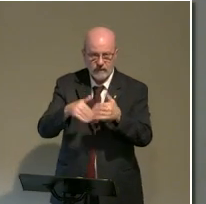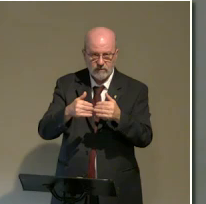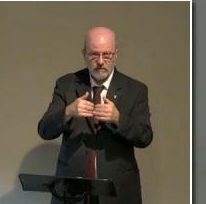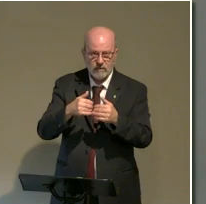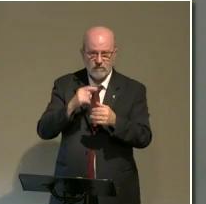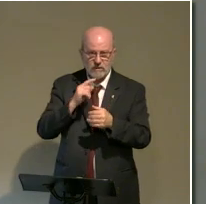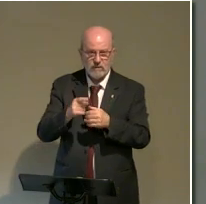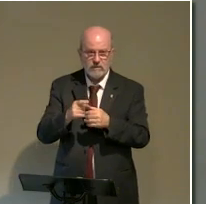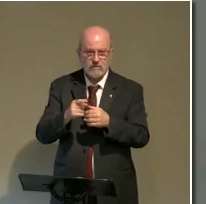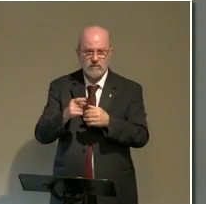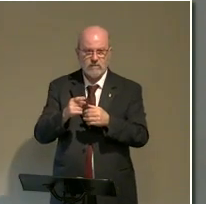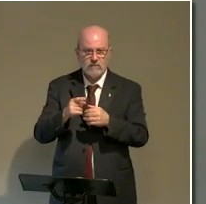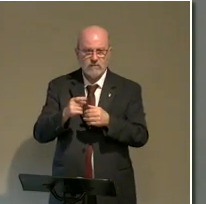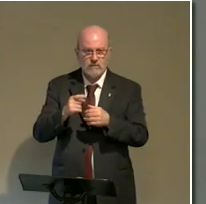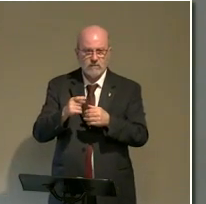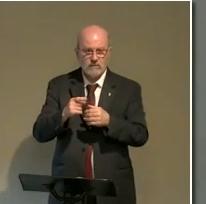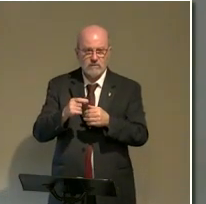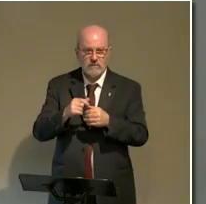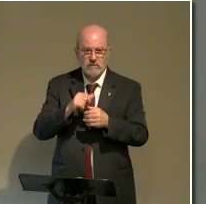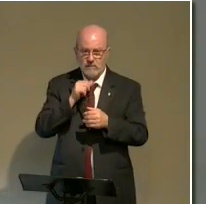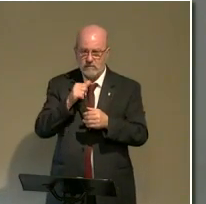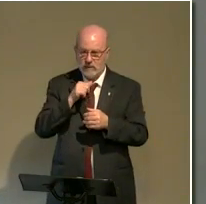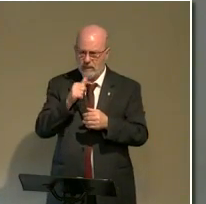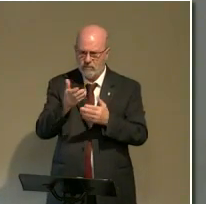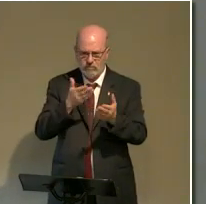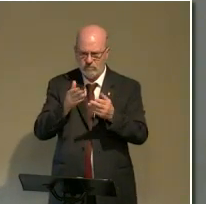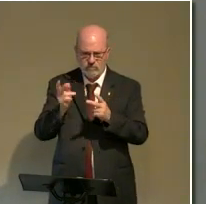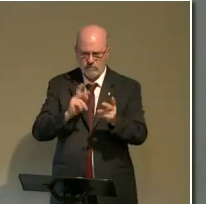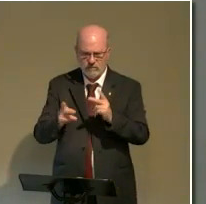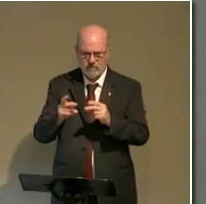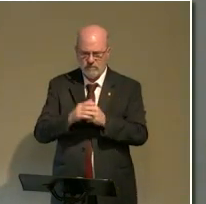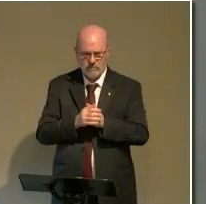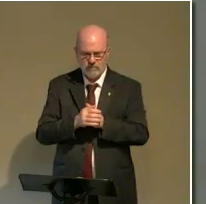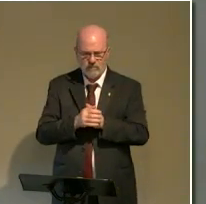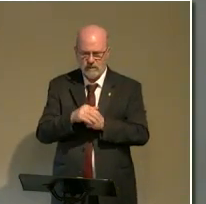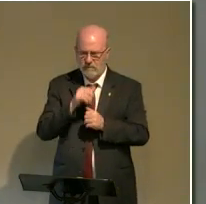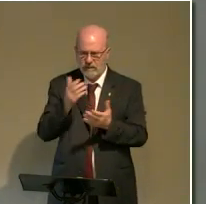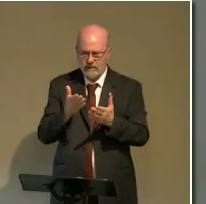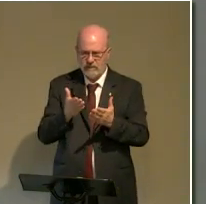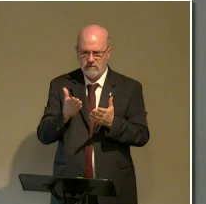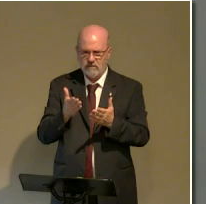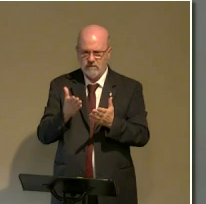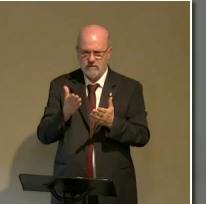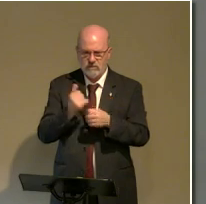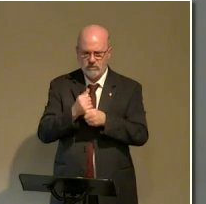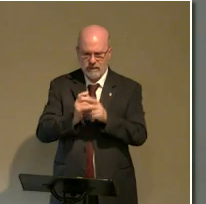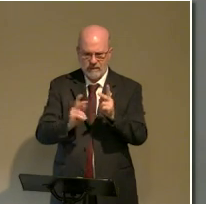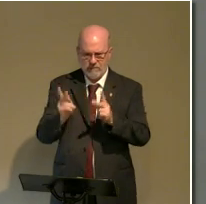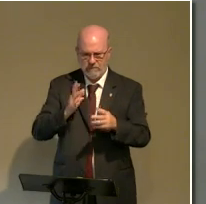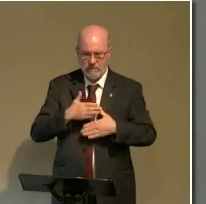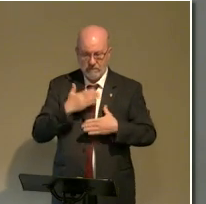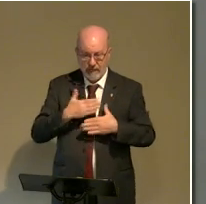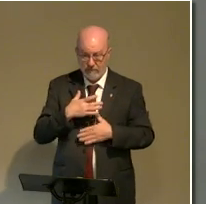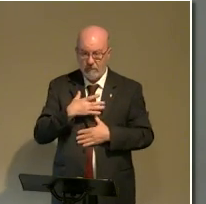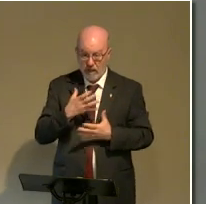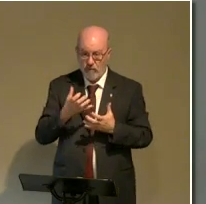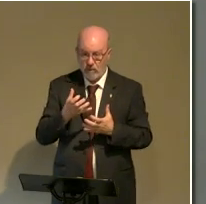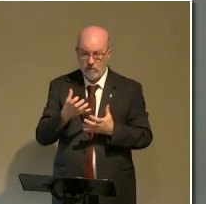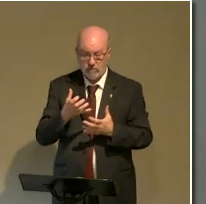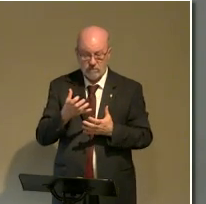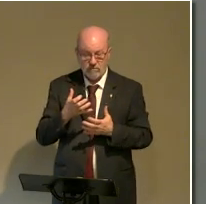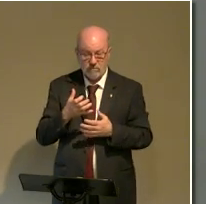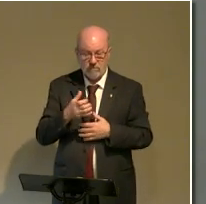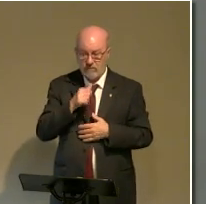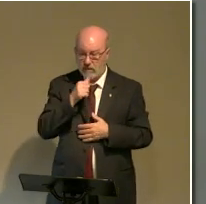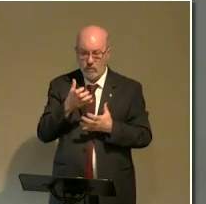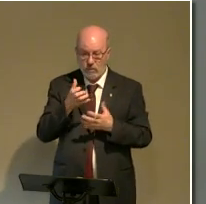is. I don't serve man. I'm not here to make man happy. I'd like to, right? I